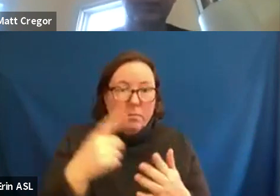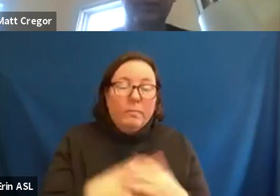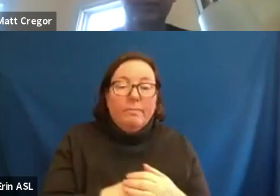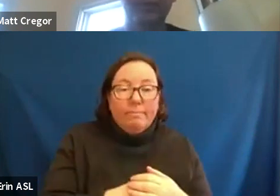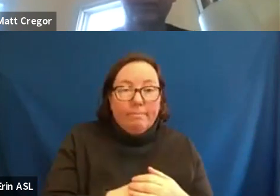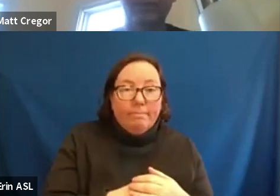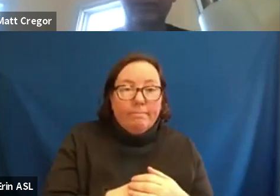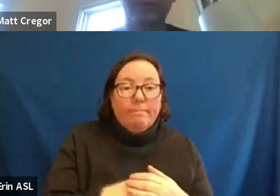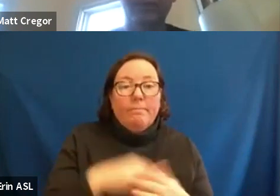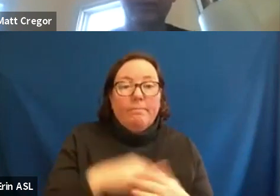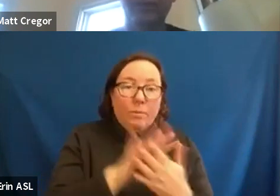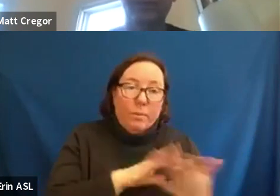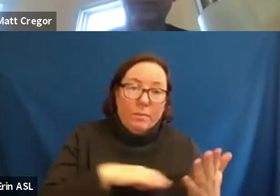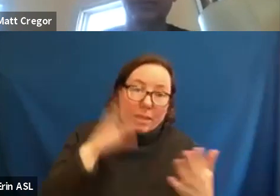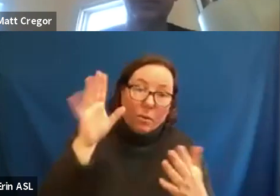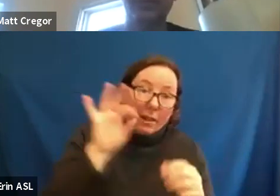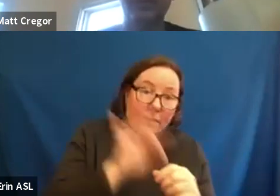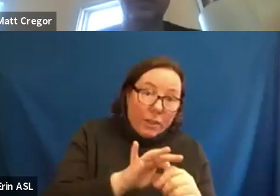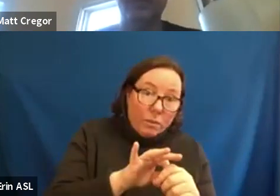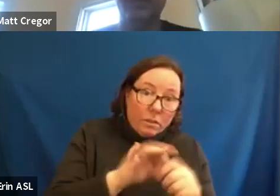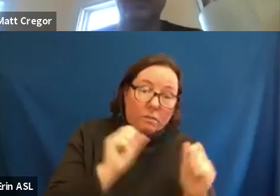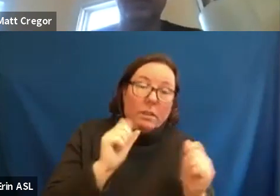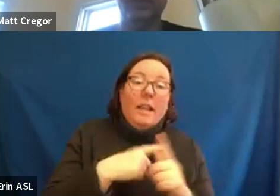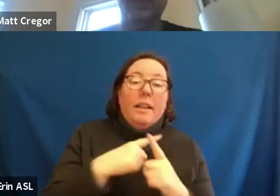task force has recommended.